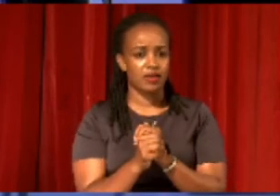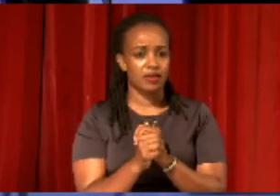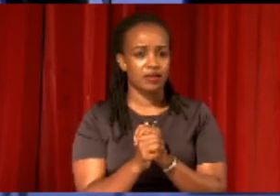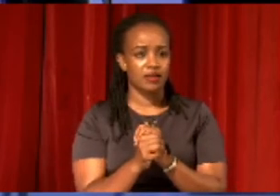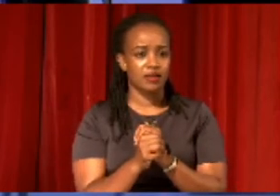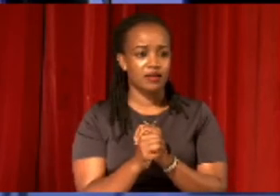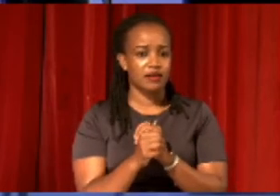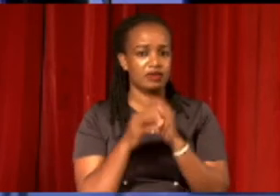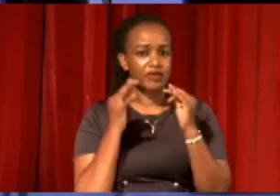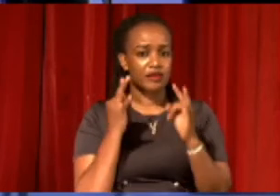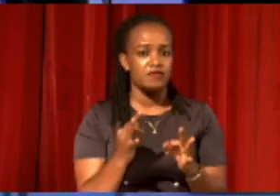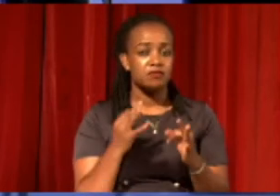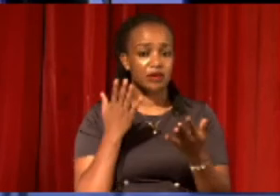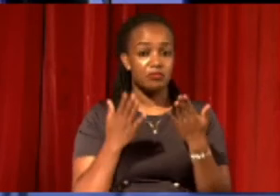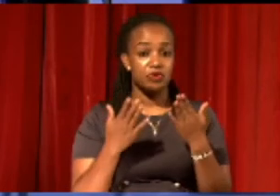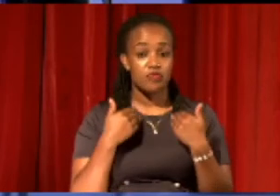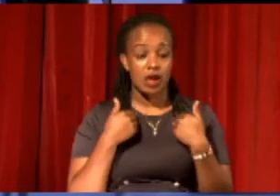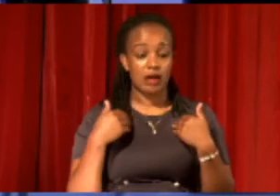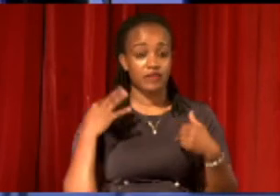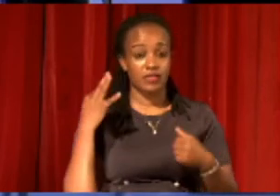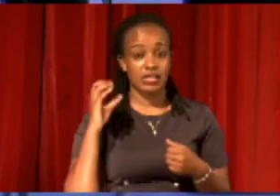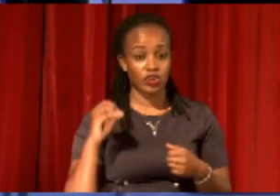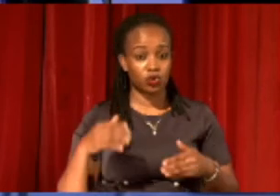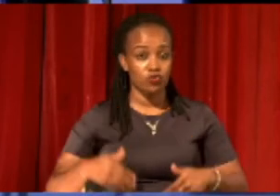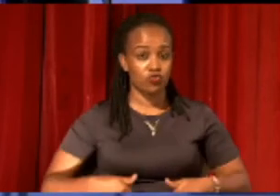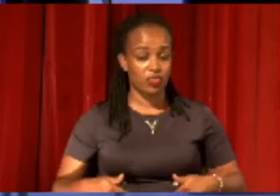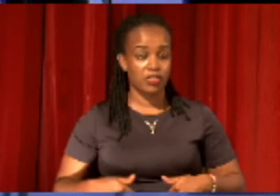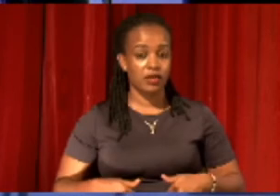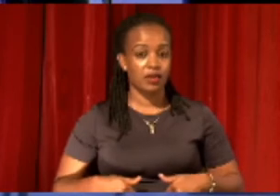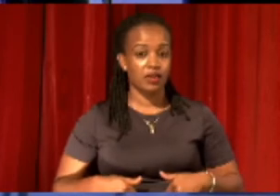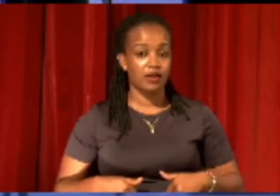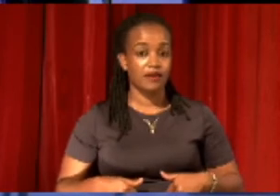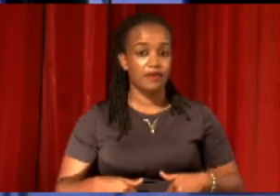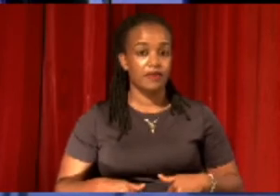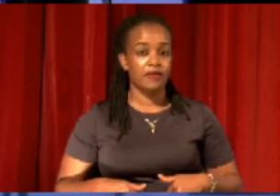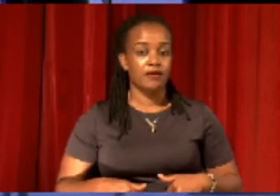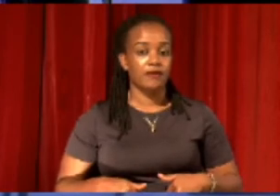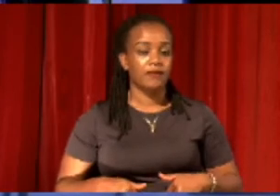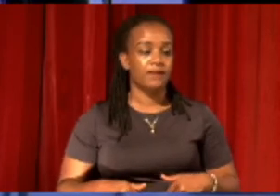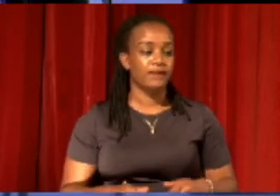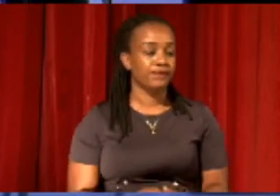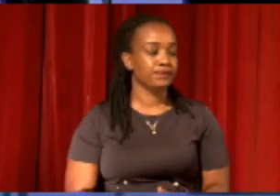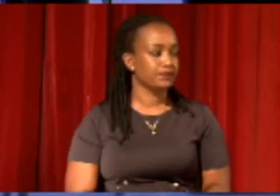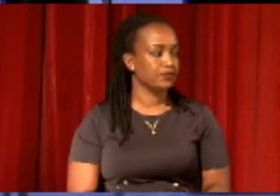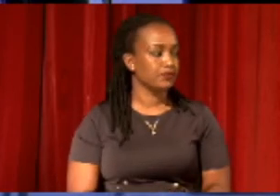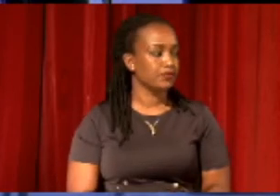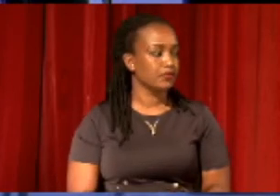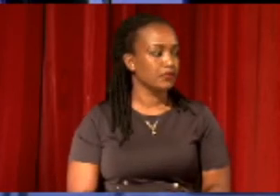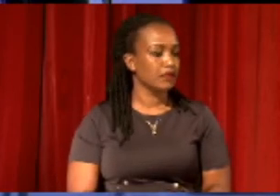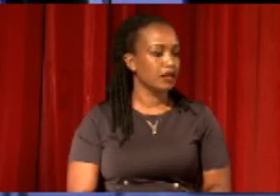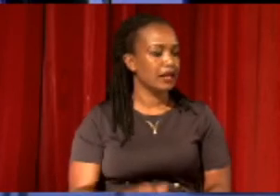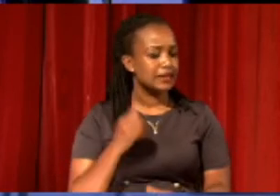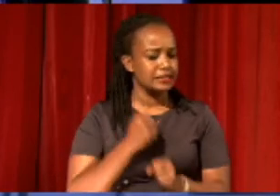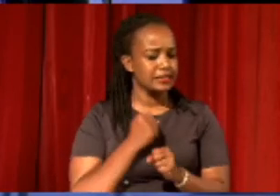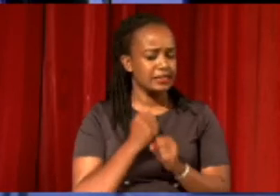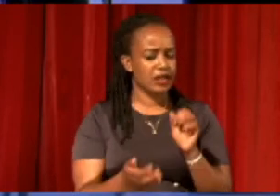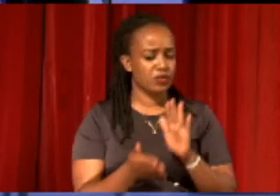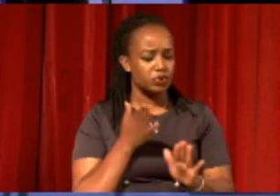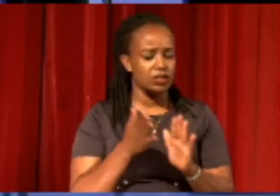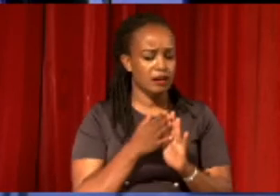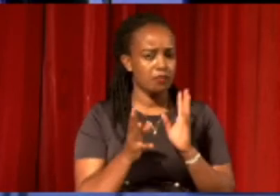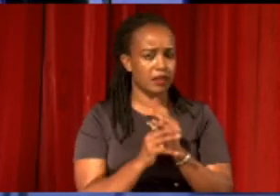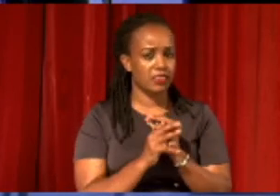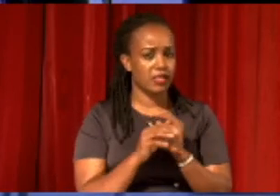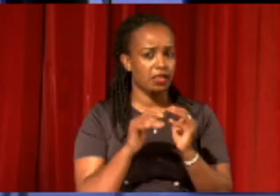30 million, because there are other people, mm-hmm. I mean, there are other departments. Mm-hmm. So I did a quick mental math, and I was thinking that's, you know,